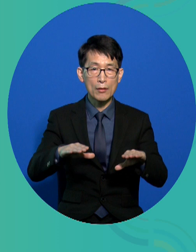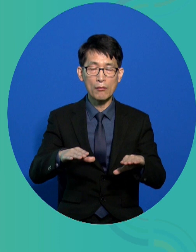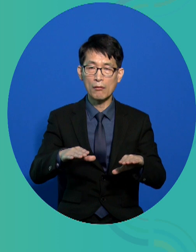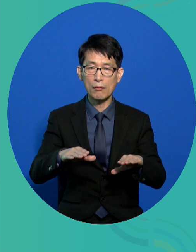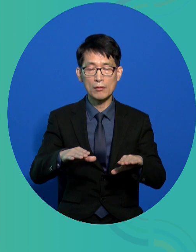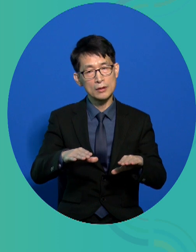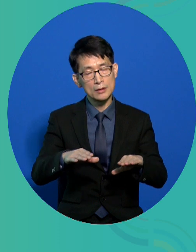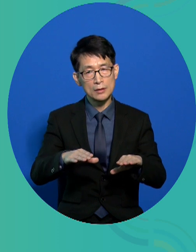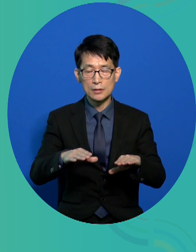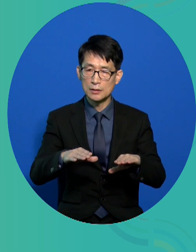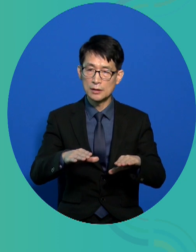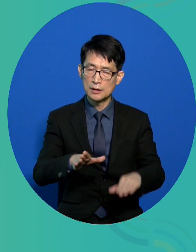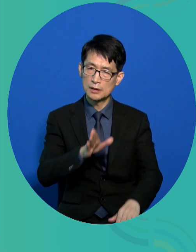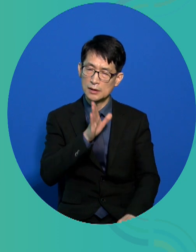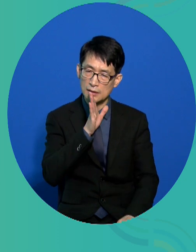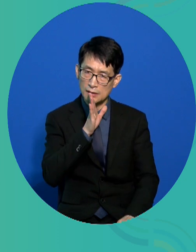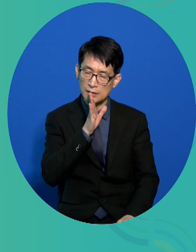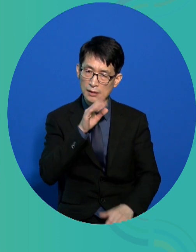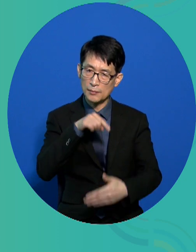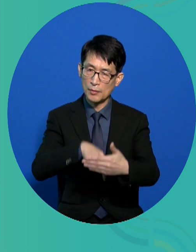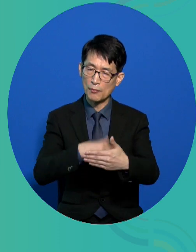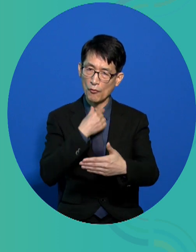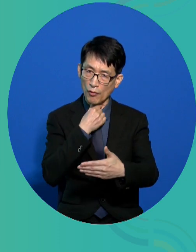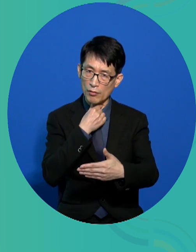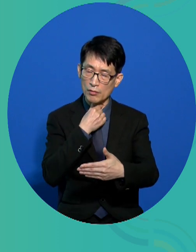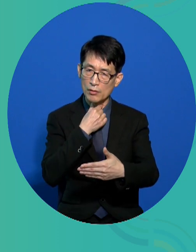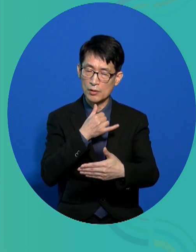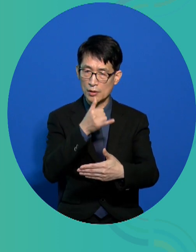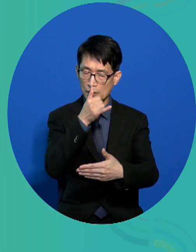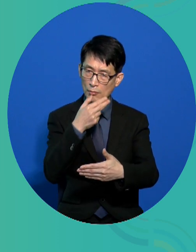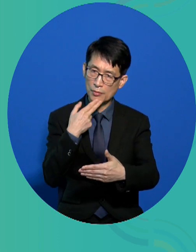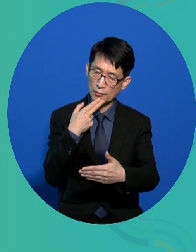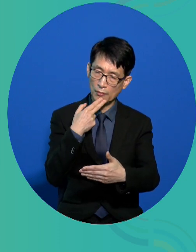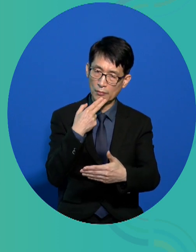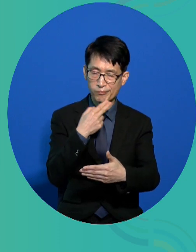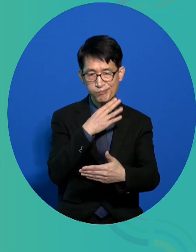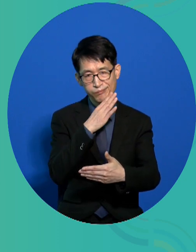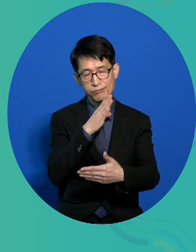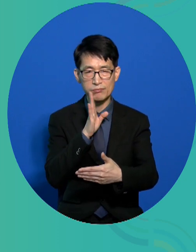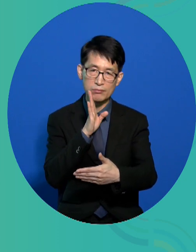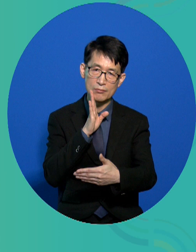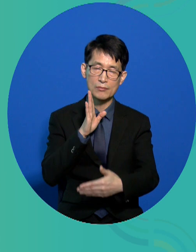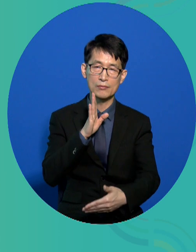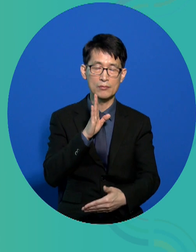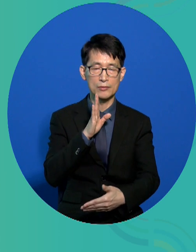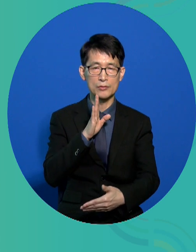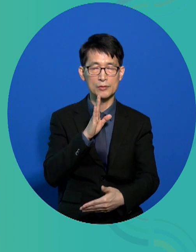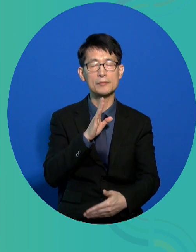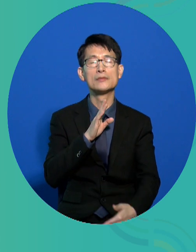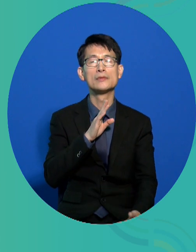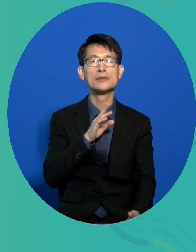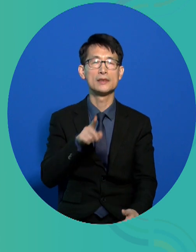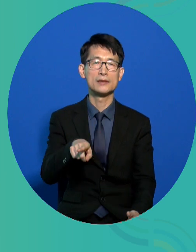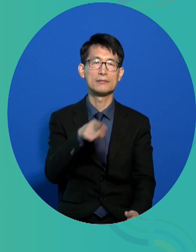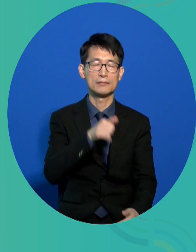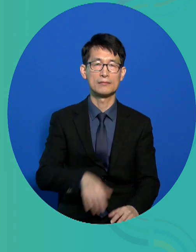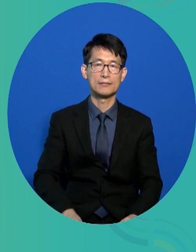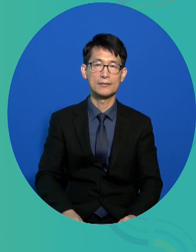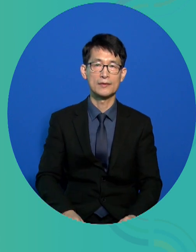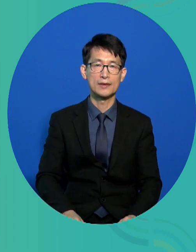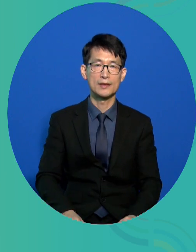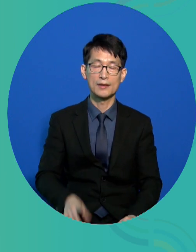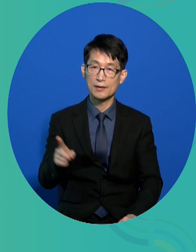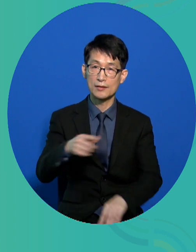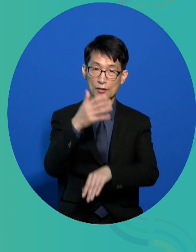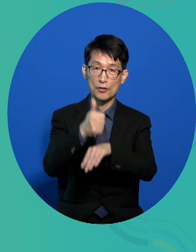the efforts to resolve the right to mobility of the disabled, there's still a high level of skepticism, it seems.